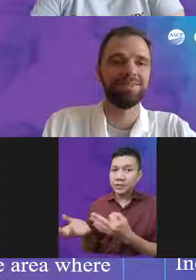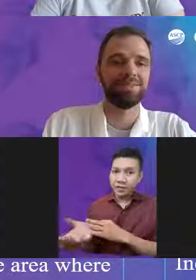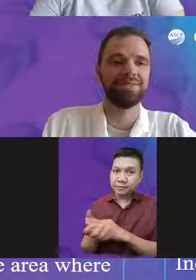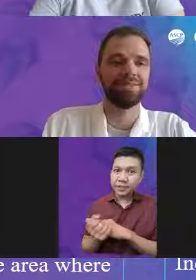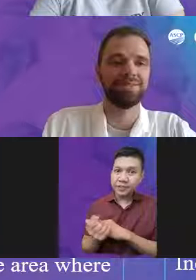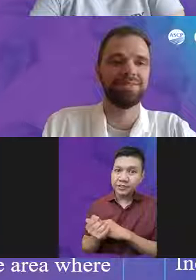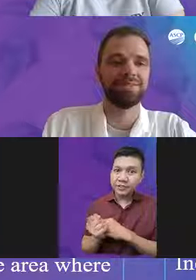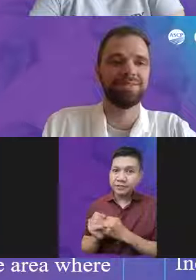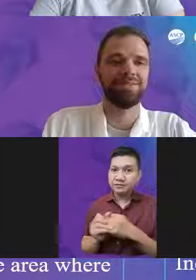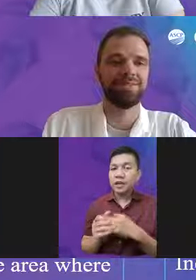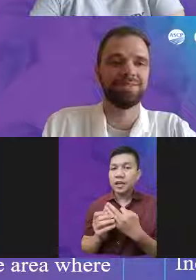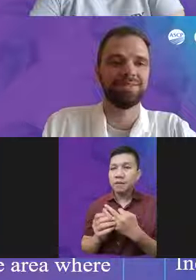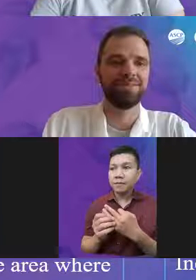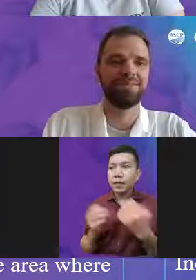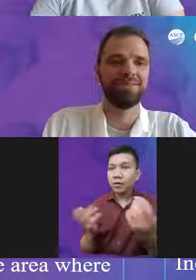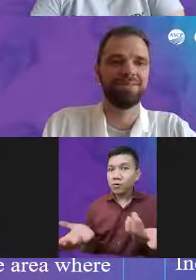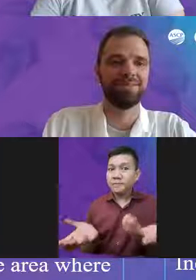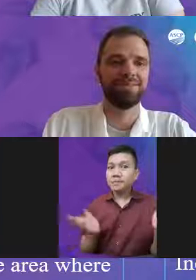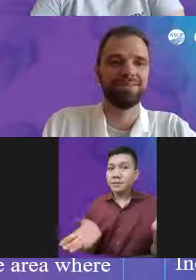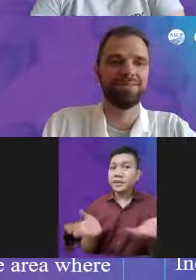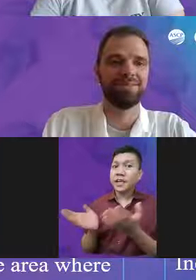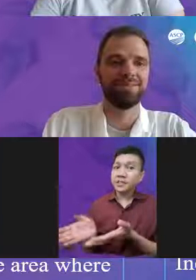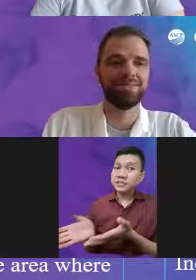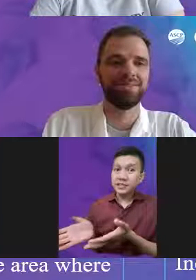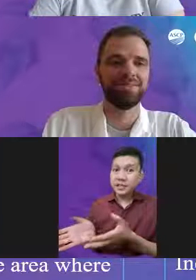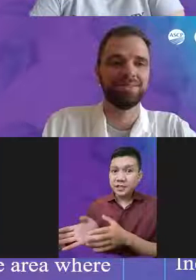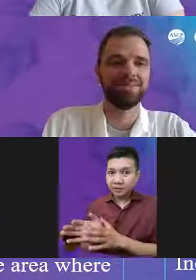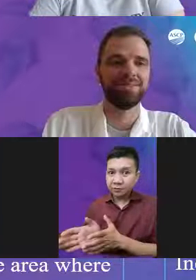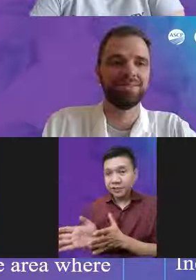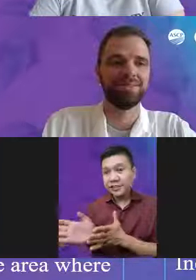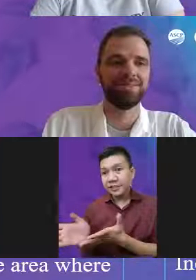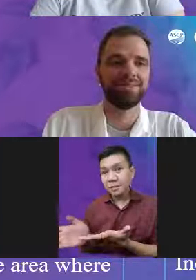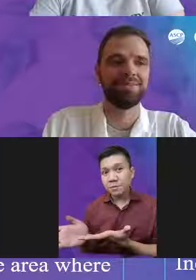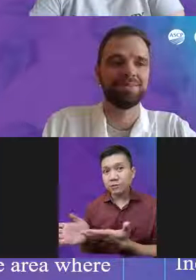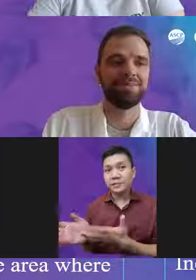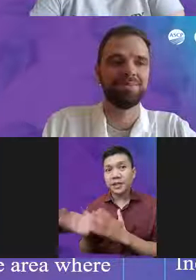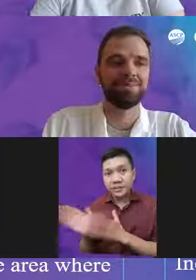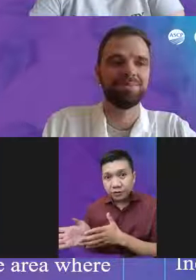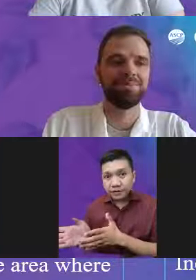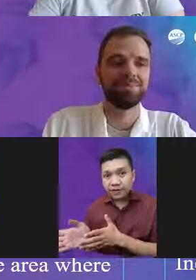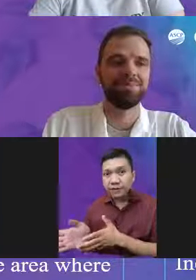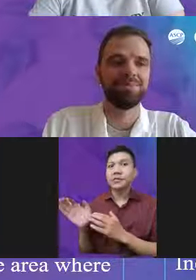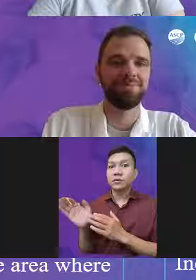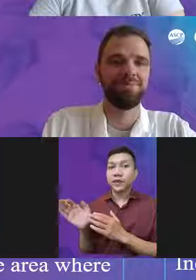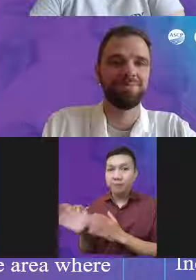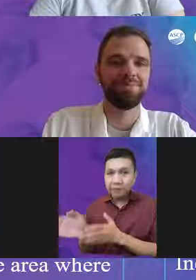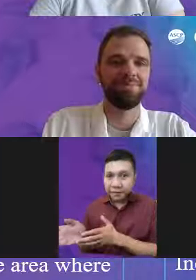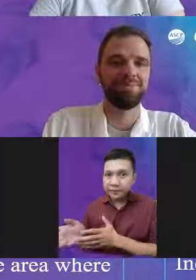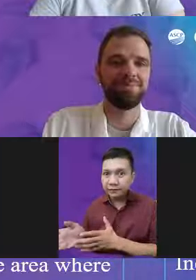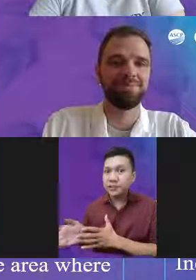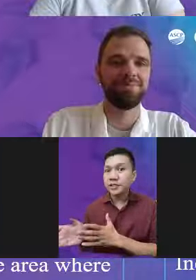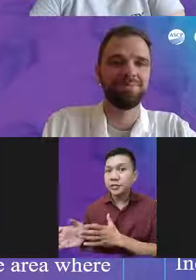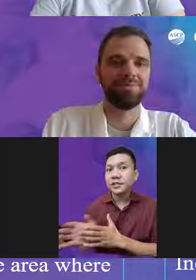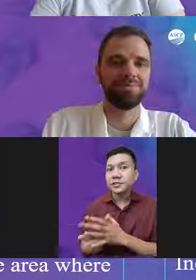will increase MCHCs. Or maybe it's a disease that has resistant hemoglobins, like sickle cells or